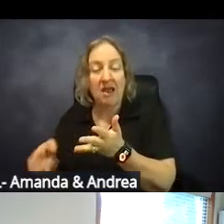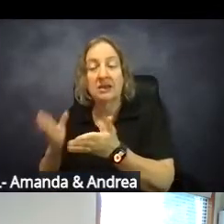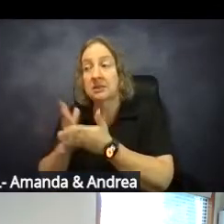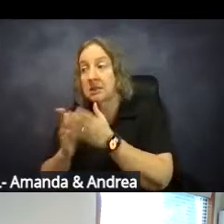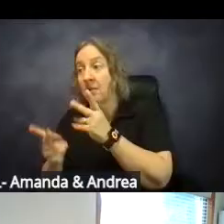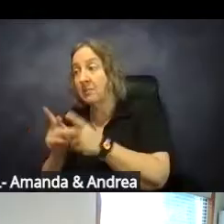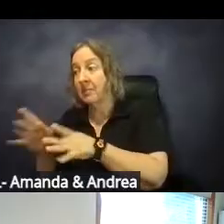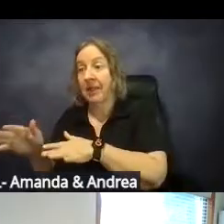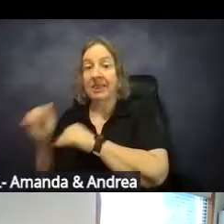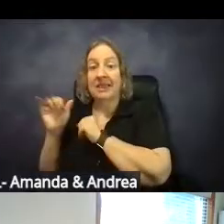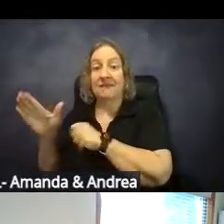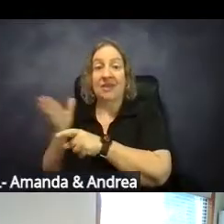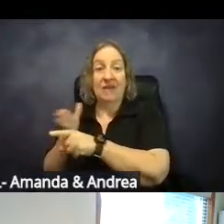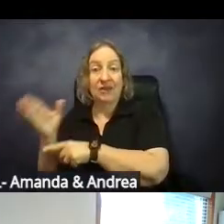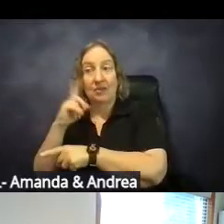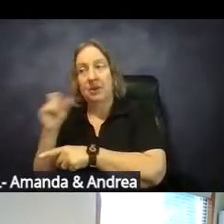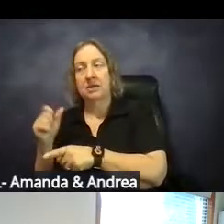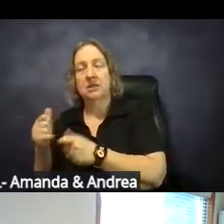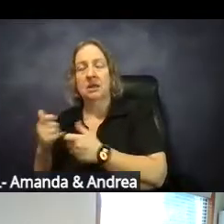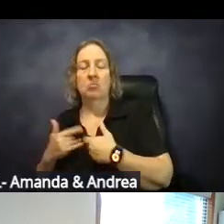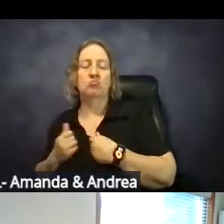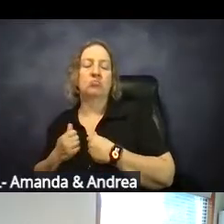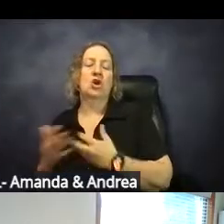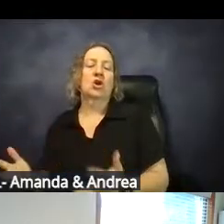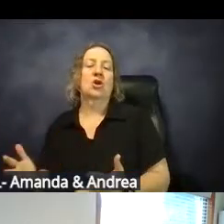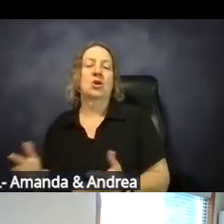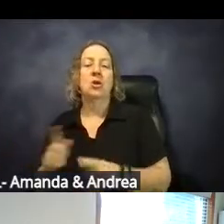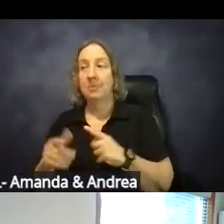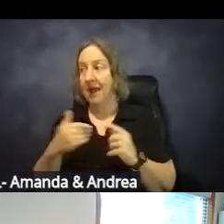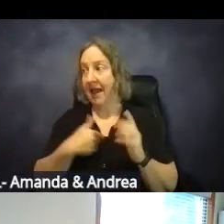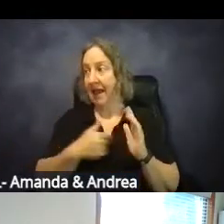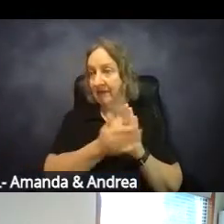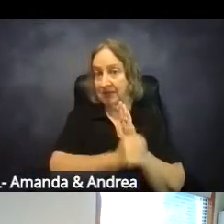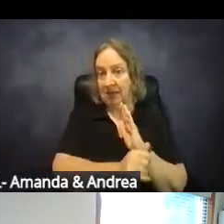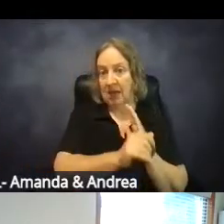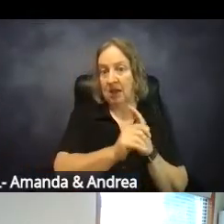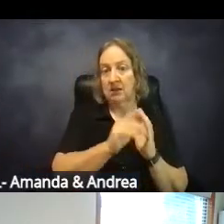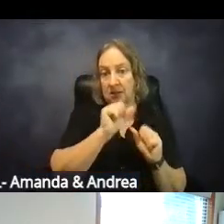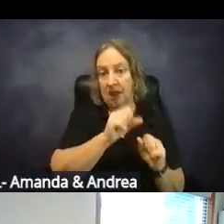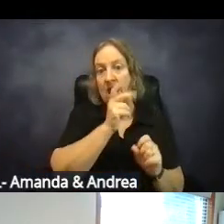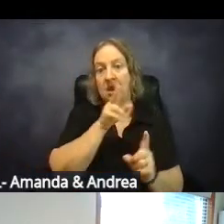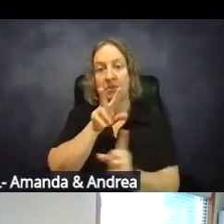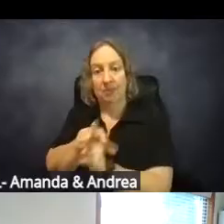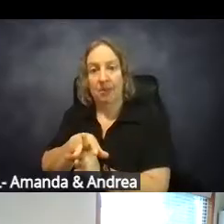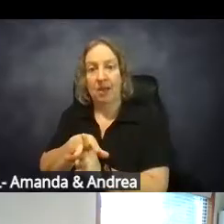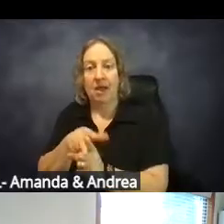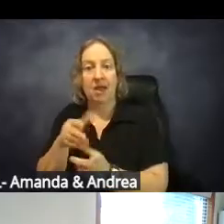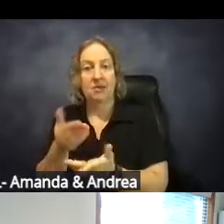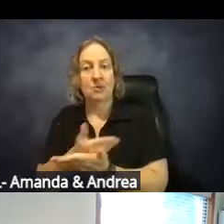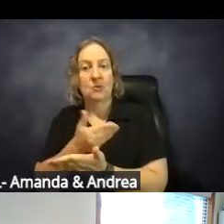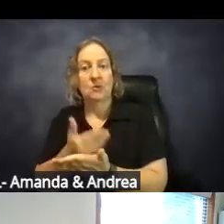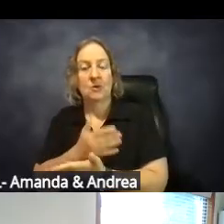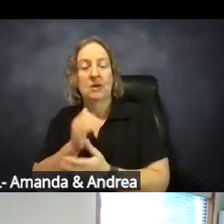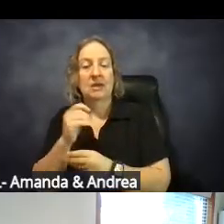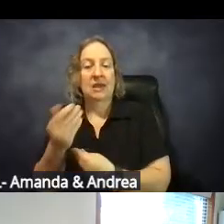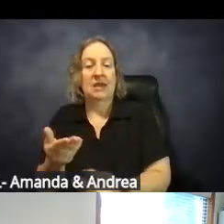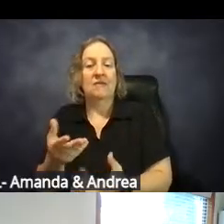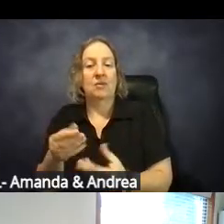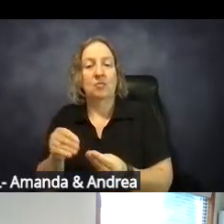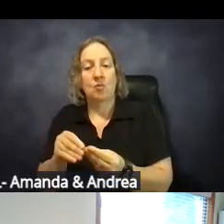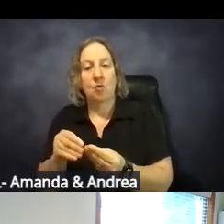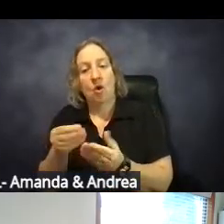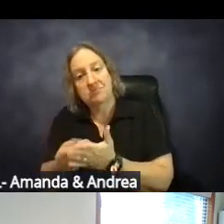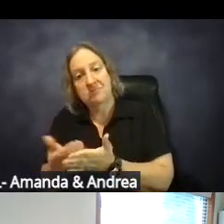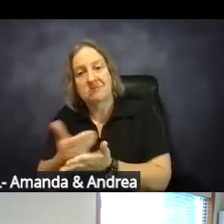fields because they're burnt out and they have skills that are directly applicable and give them greater earning potential